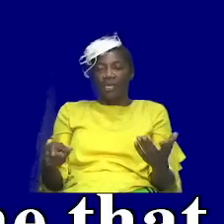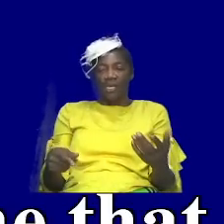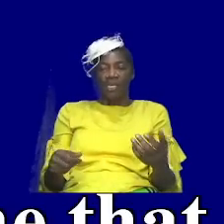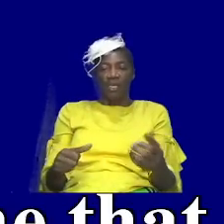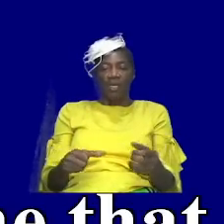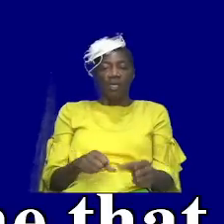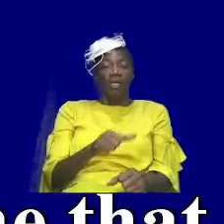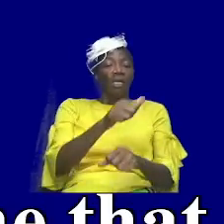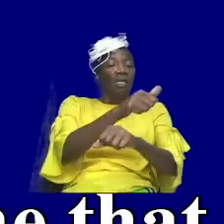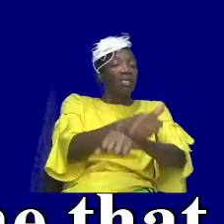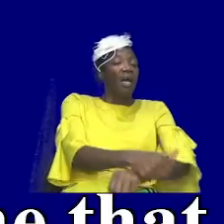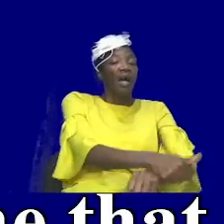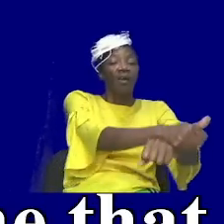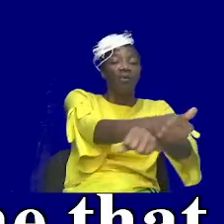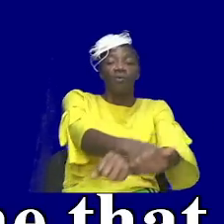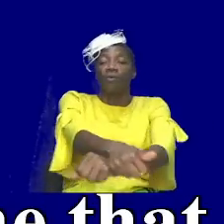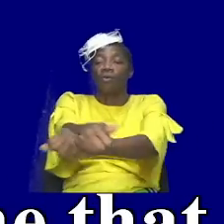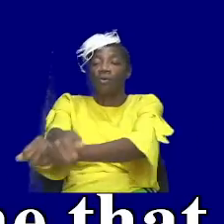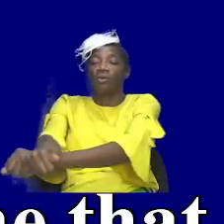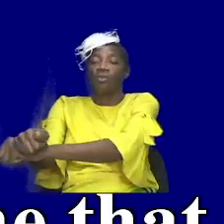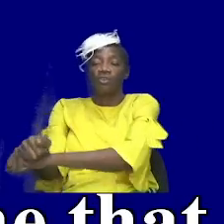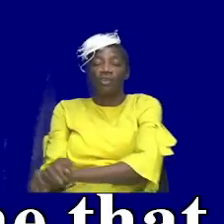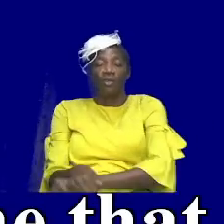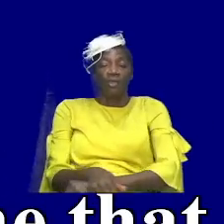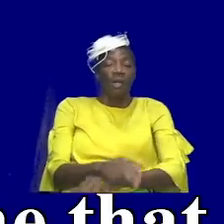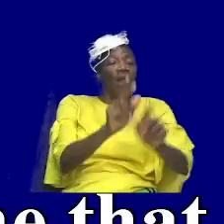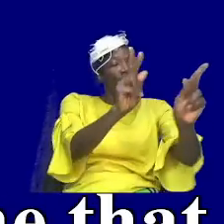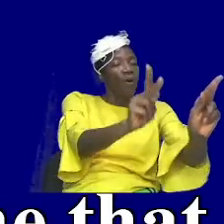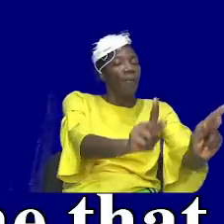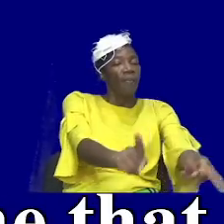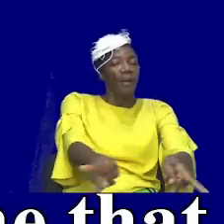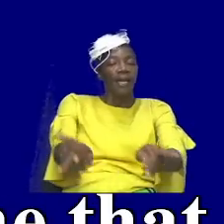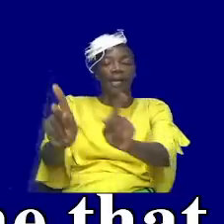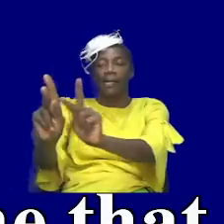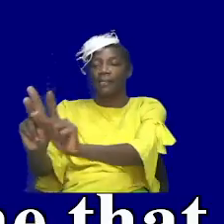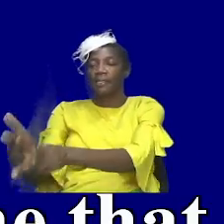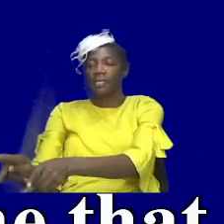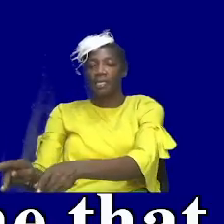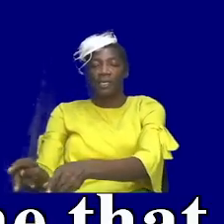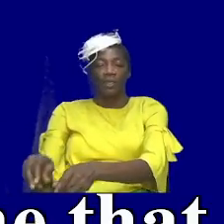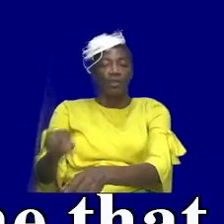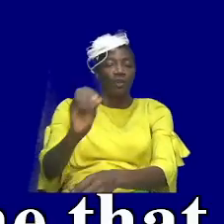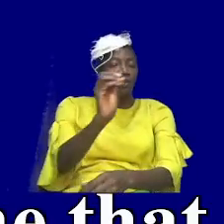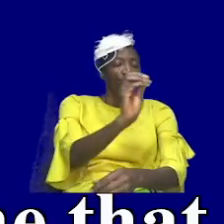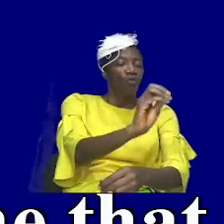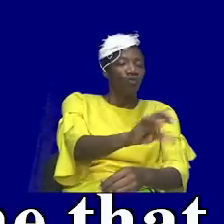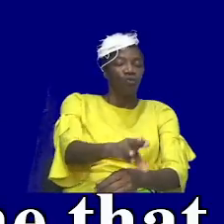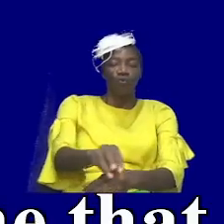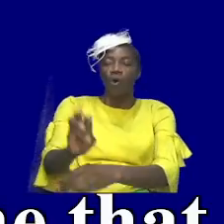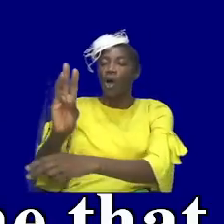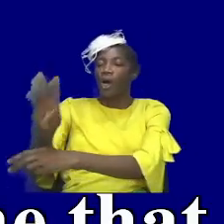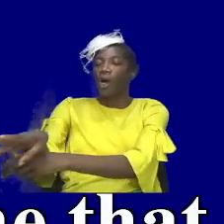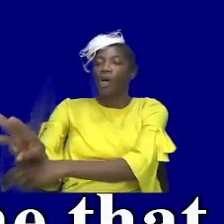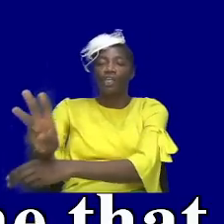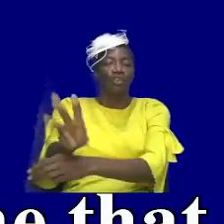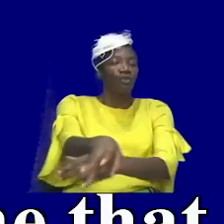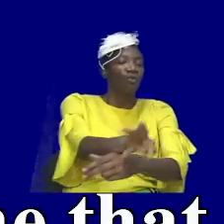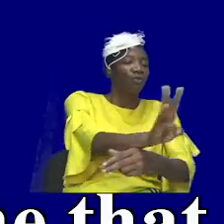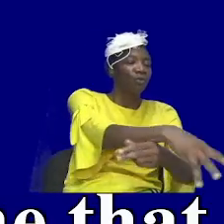nature. We are planting, we are watering. Of course, God is going to give the increase, but we will be